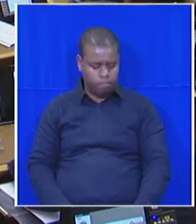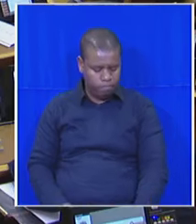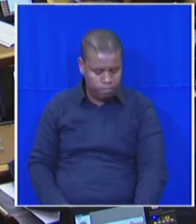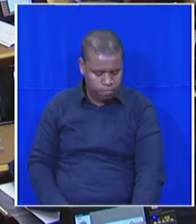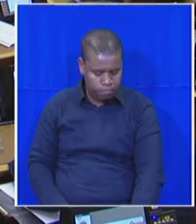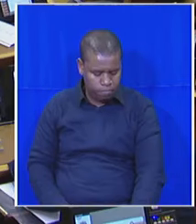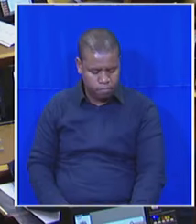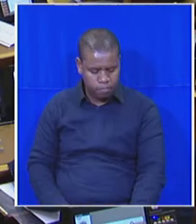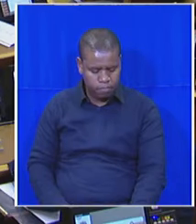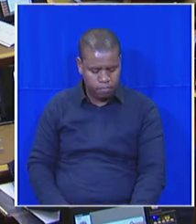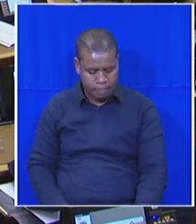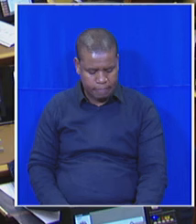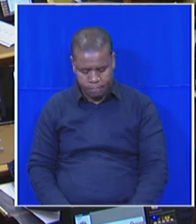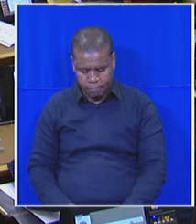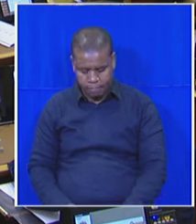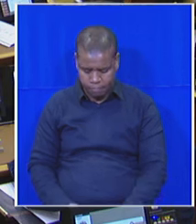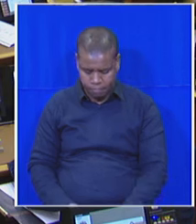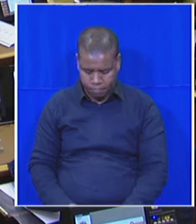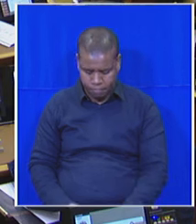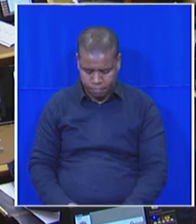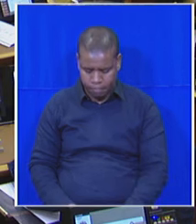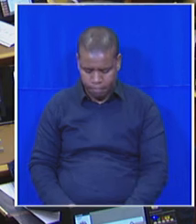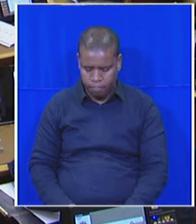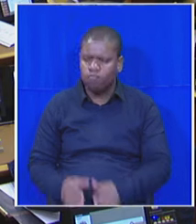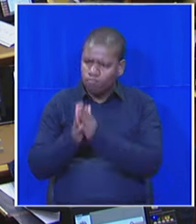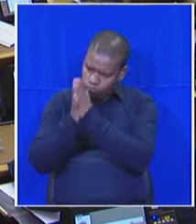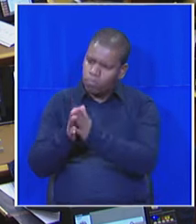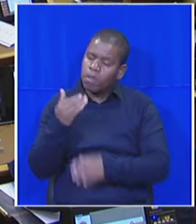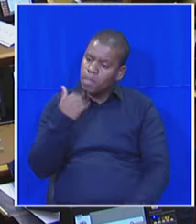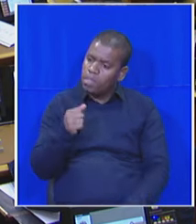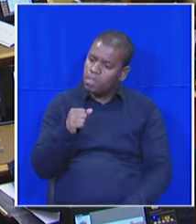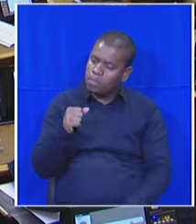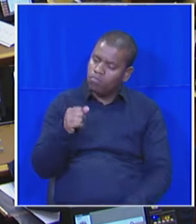Yes, he made it. Honourable Member, withdraw that.